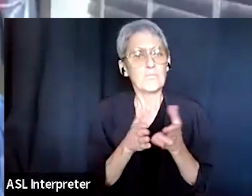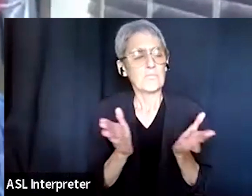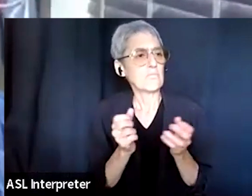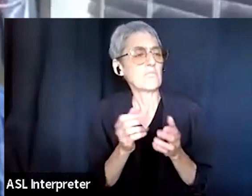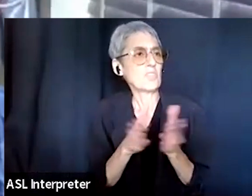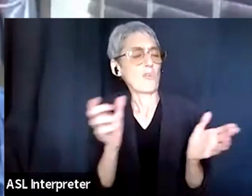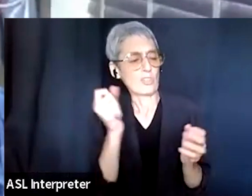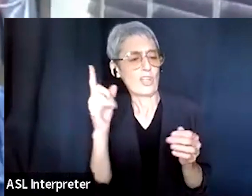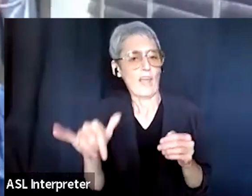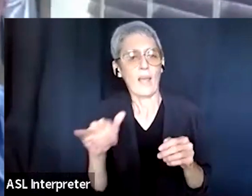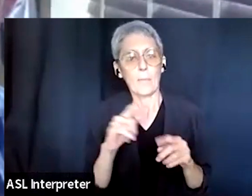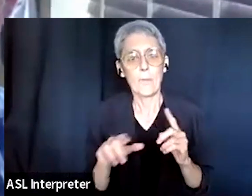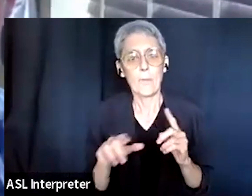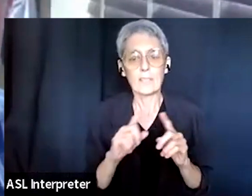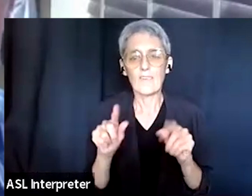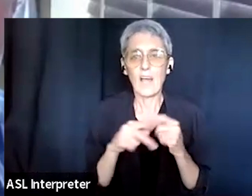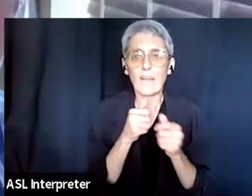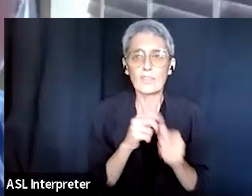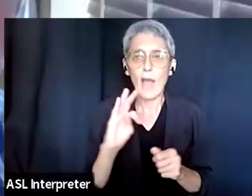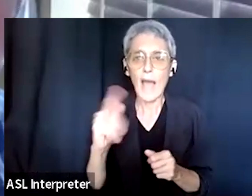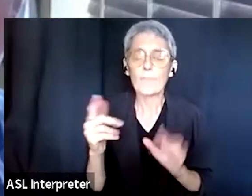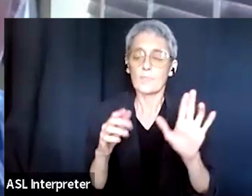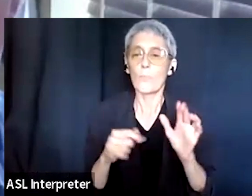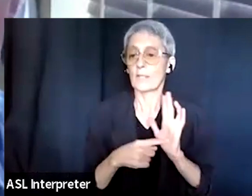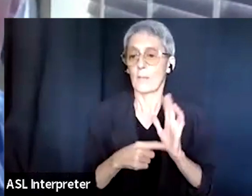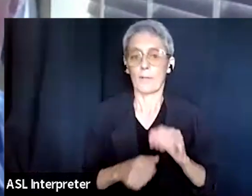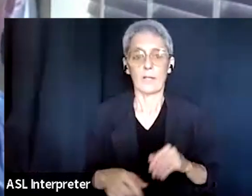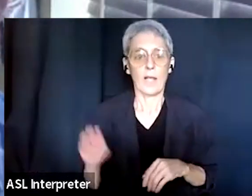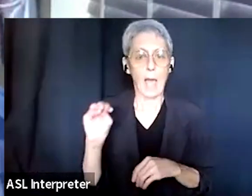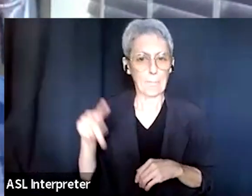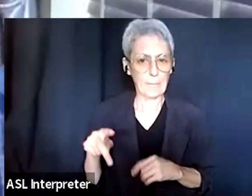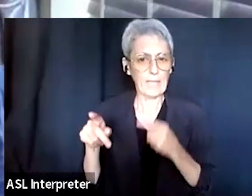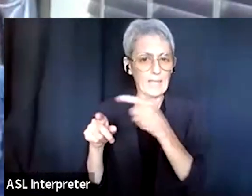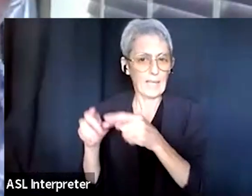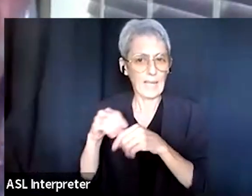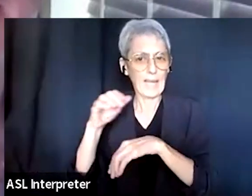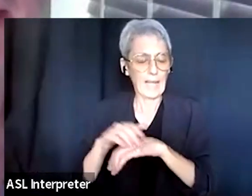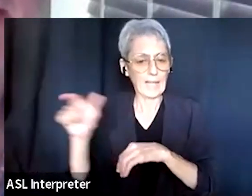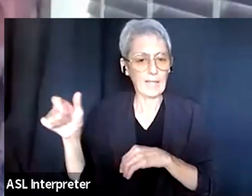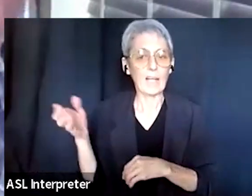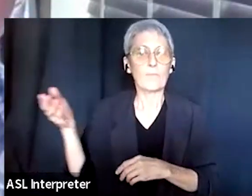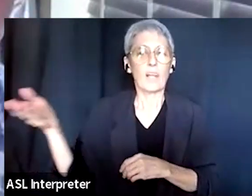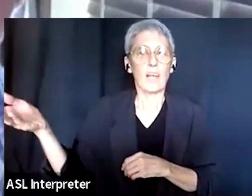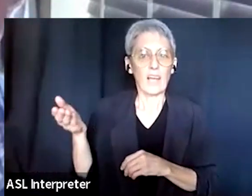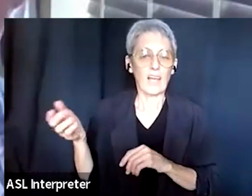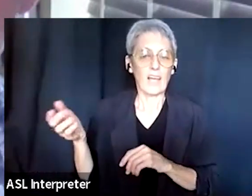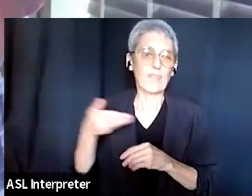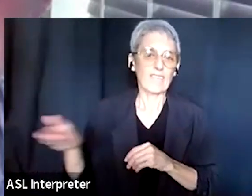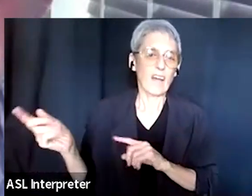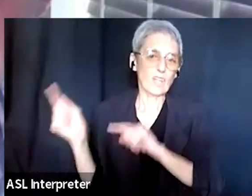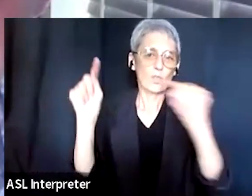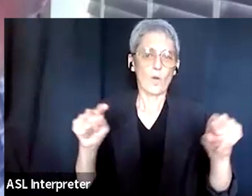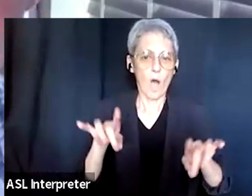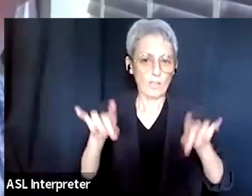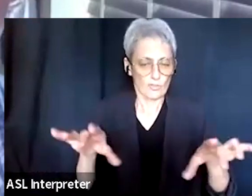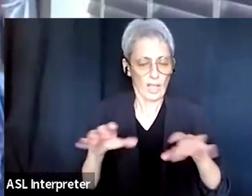show, for example, there was an MP in England who was invited to Australia pretty soon